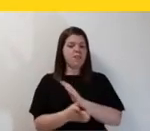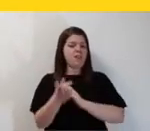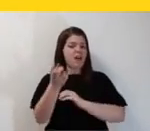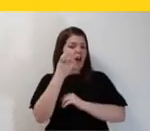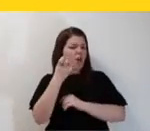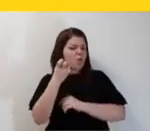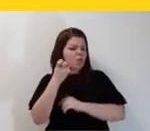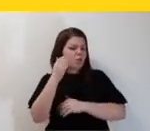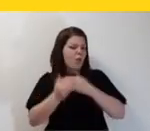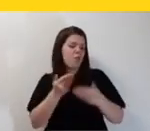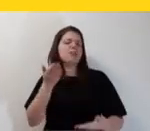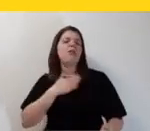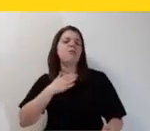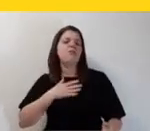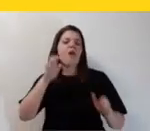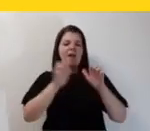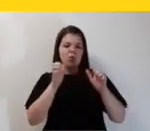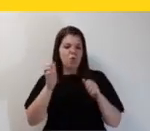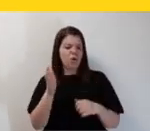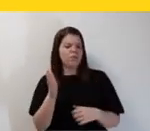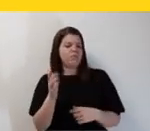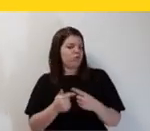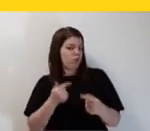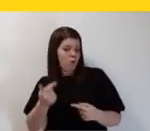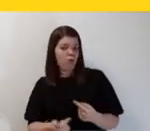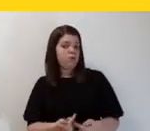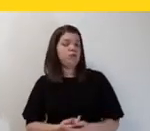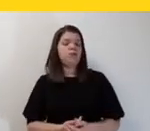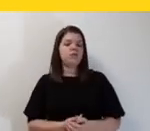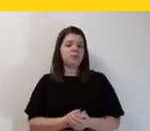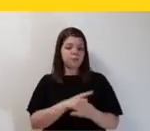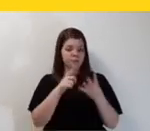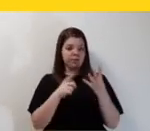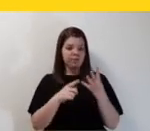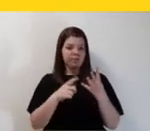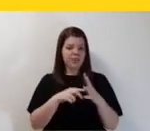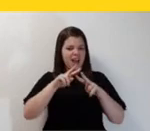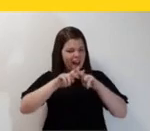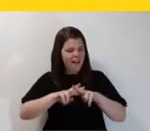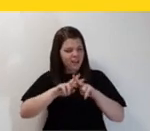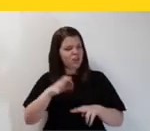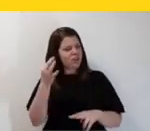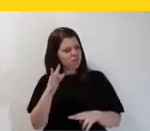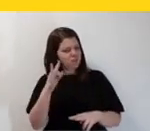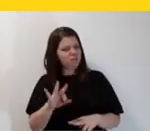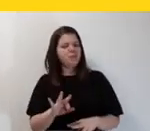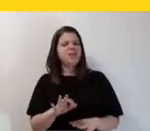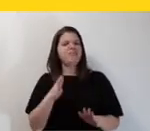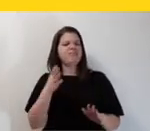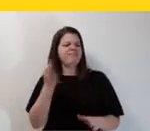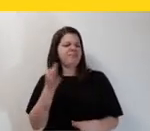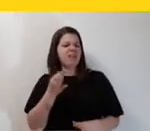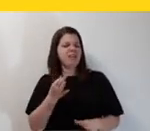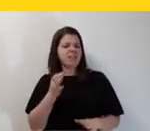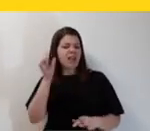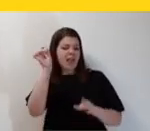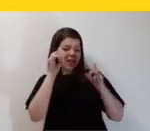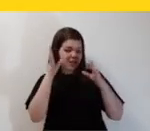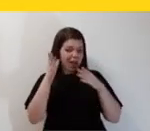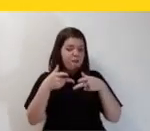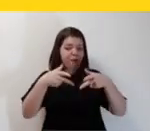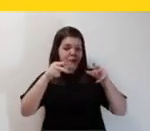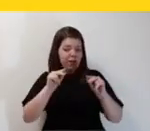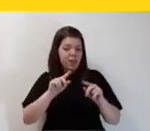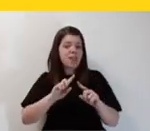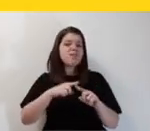or contents by students is checked with the guidance of the teacher. A sprint review, in the form of a